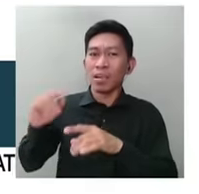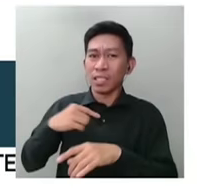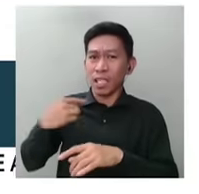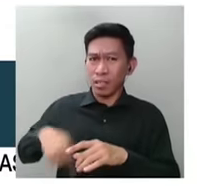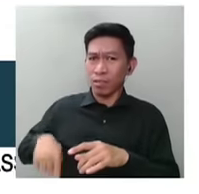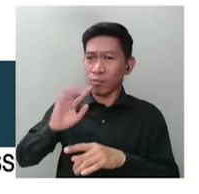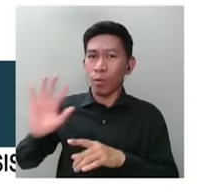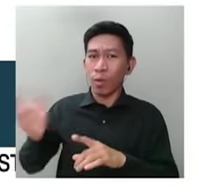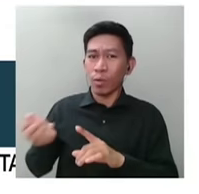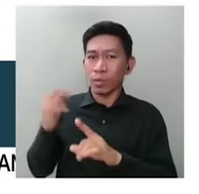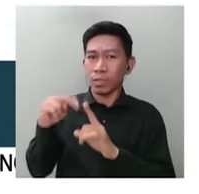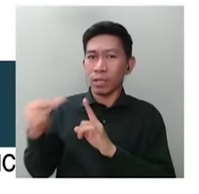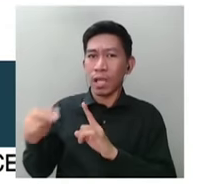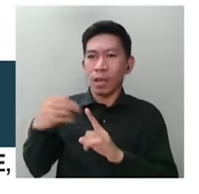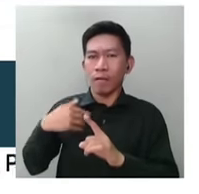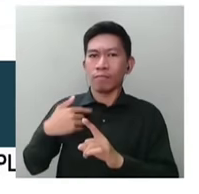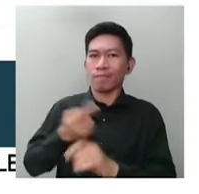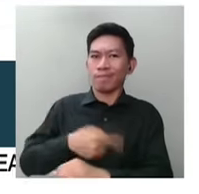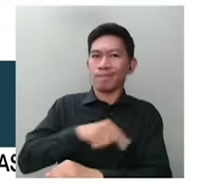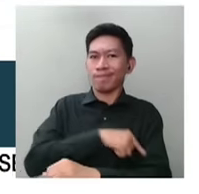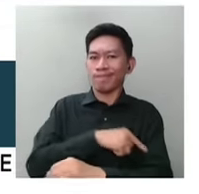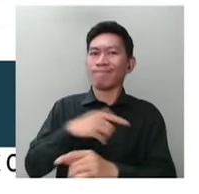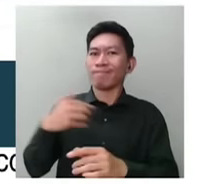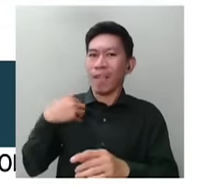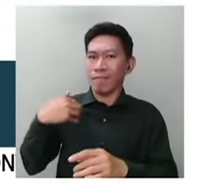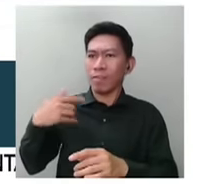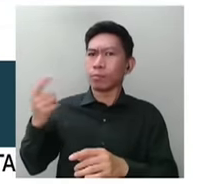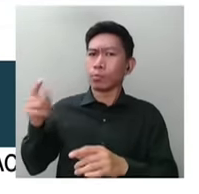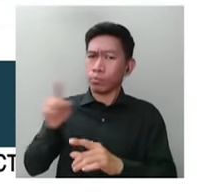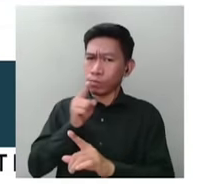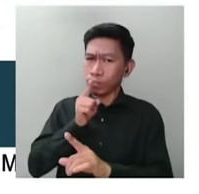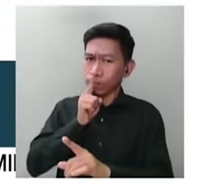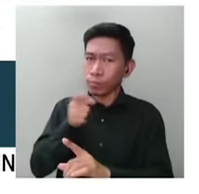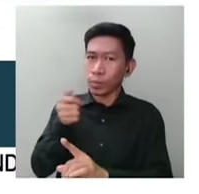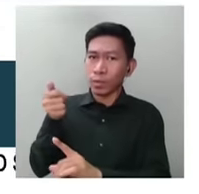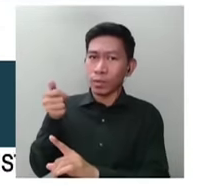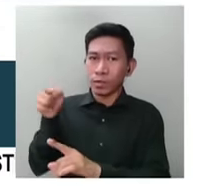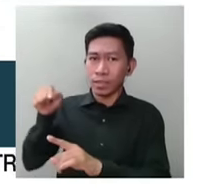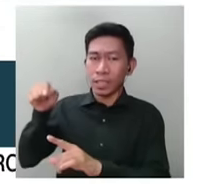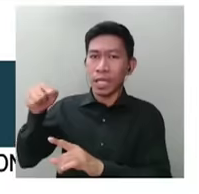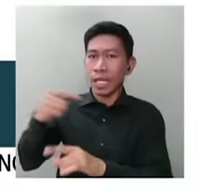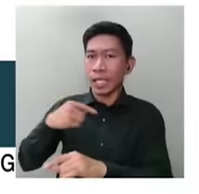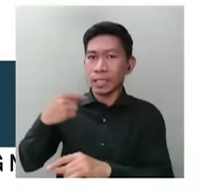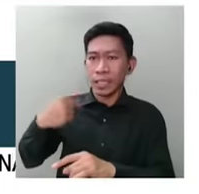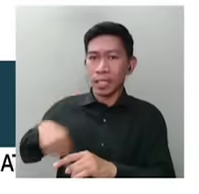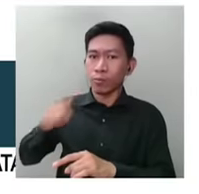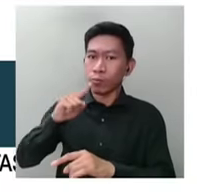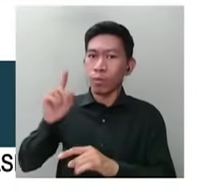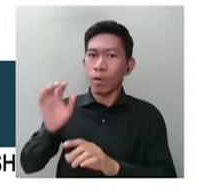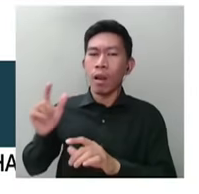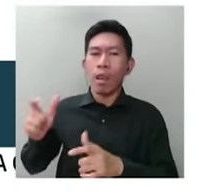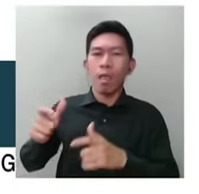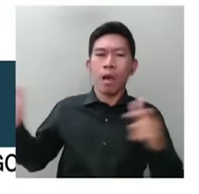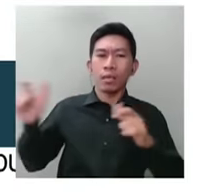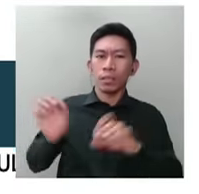its comprehensive power. It has, of course, it's the largest, the most important trading partner for a number of